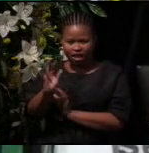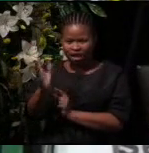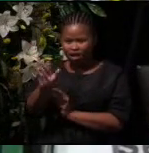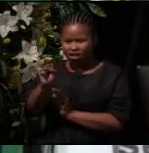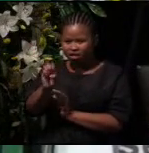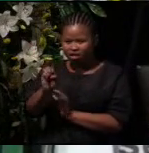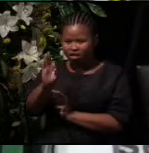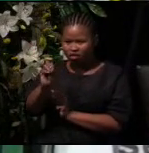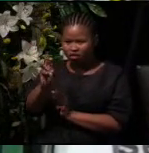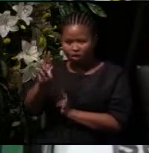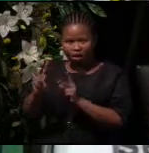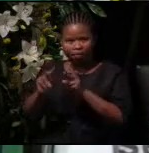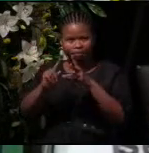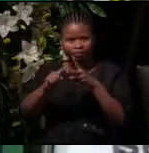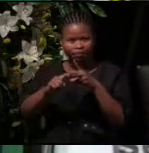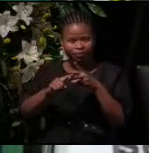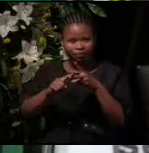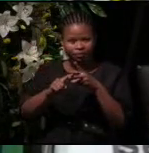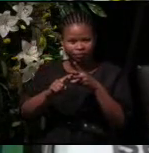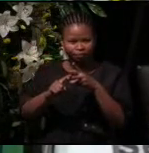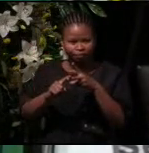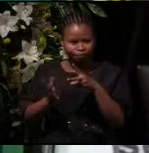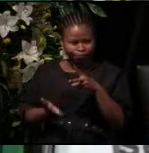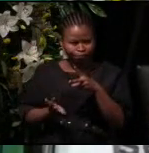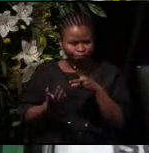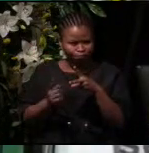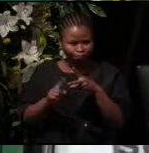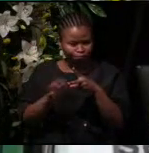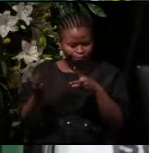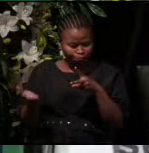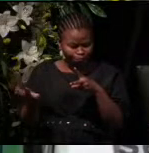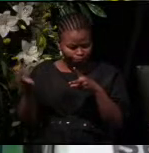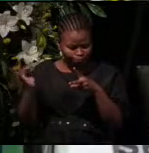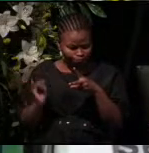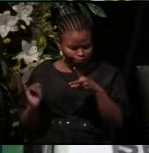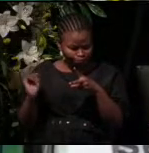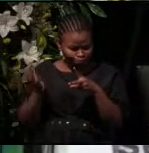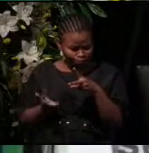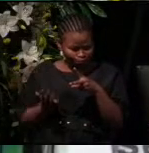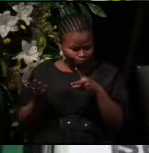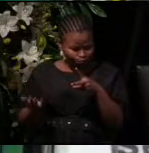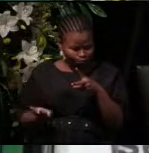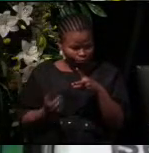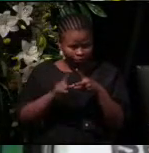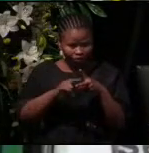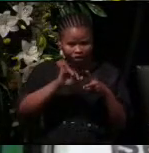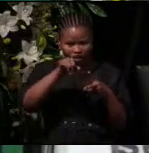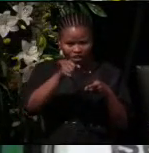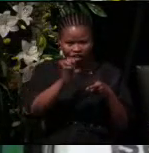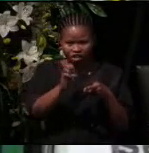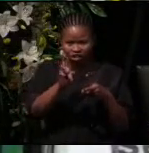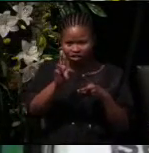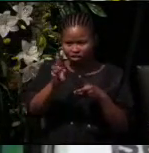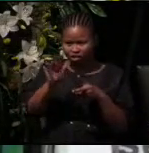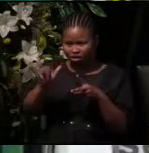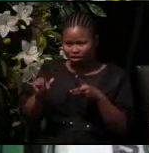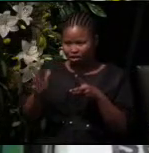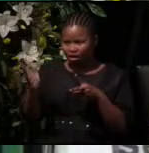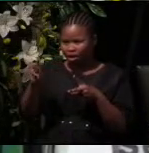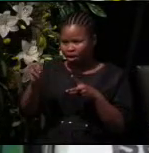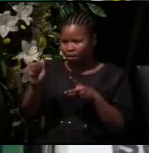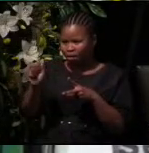Drake's daughter like like Jerry machila